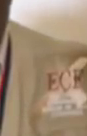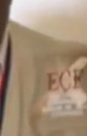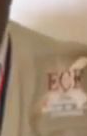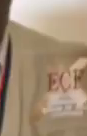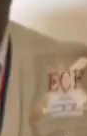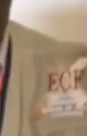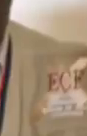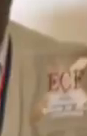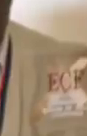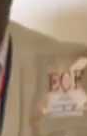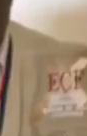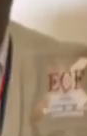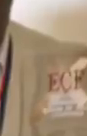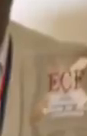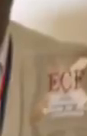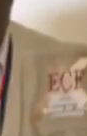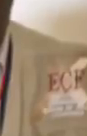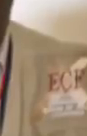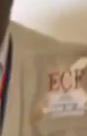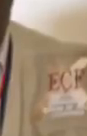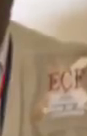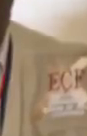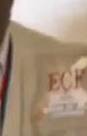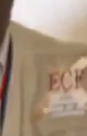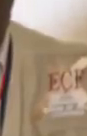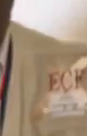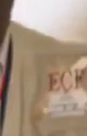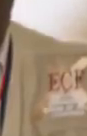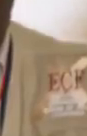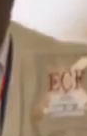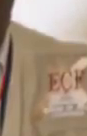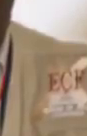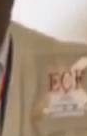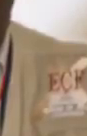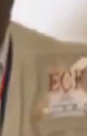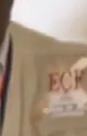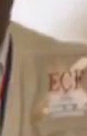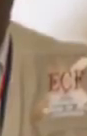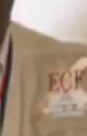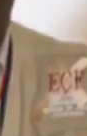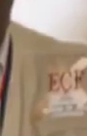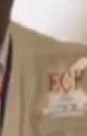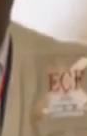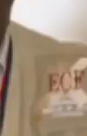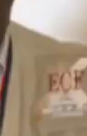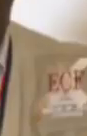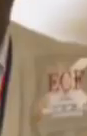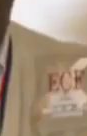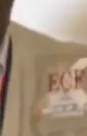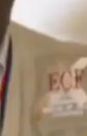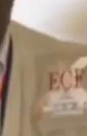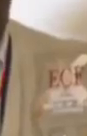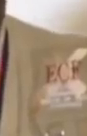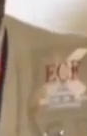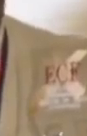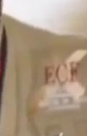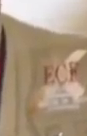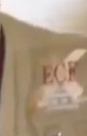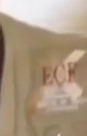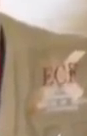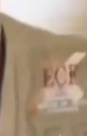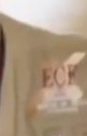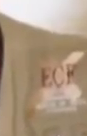counted. So the education is place your tick or your X in the